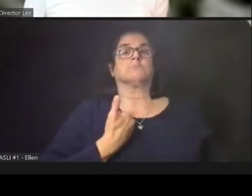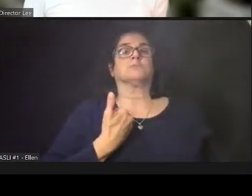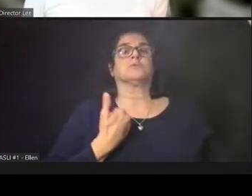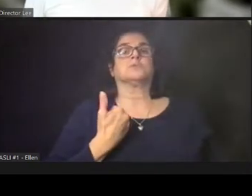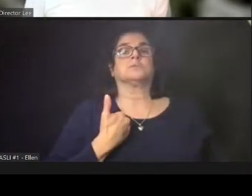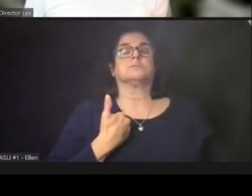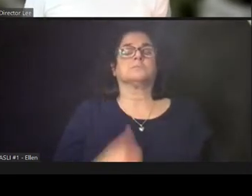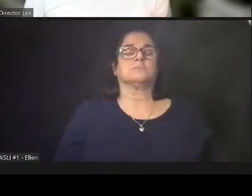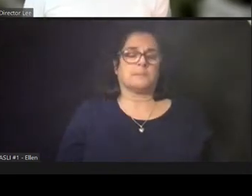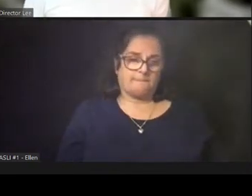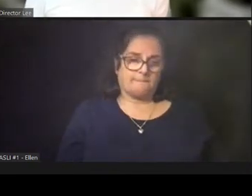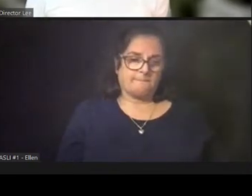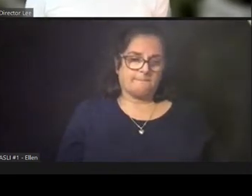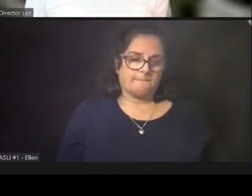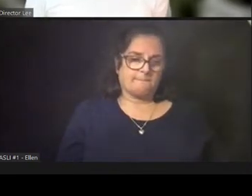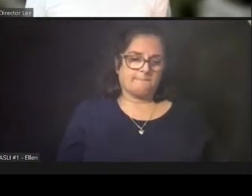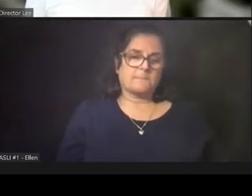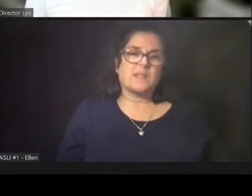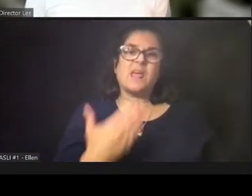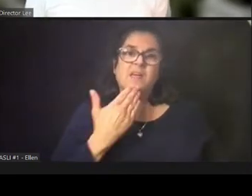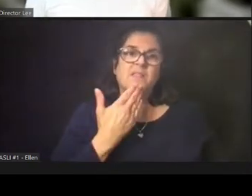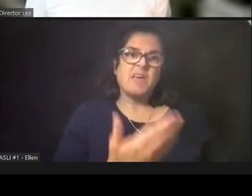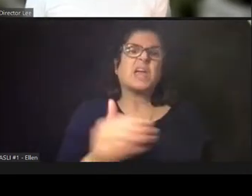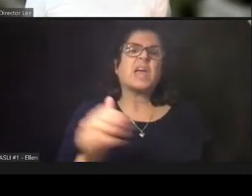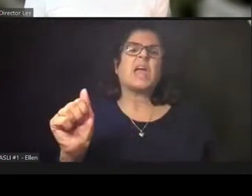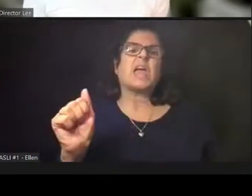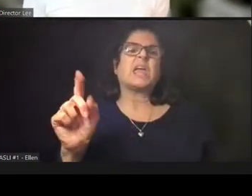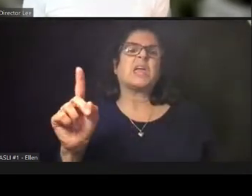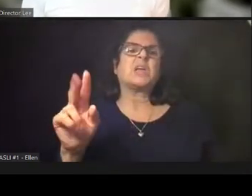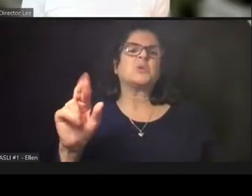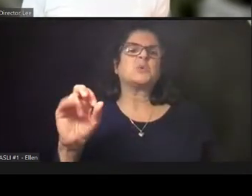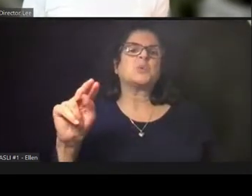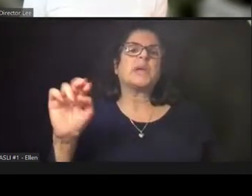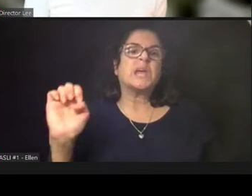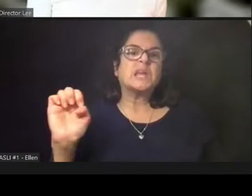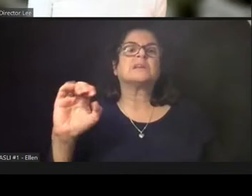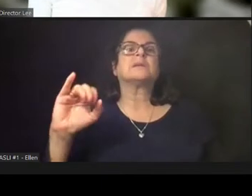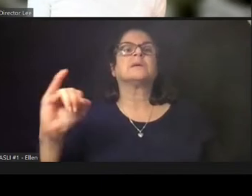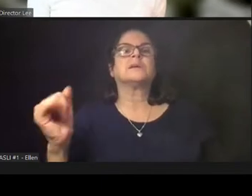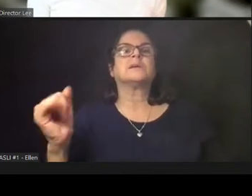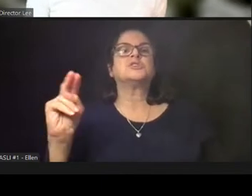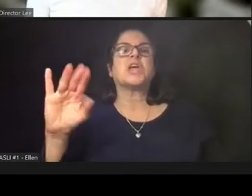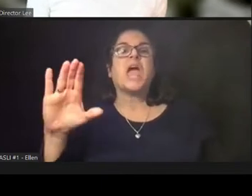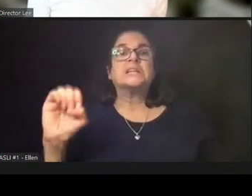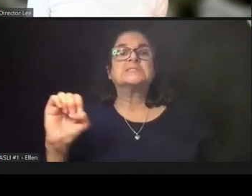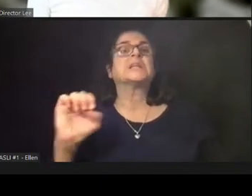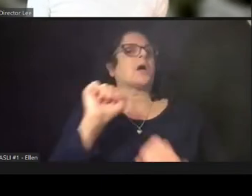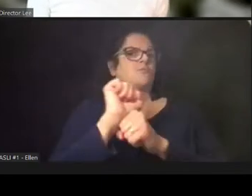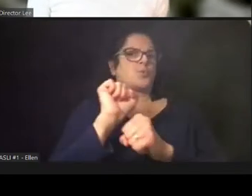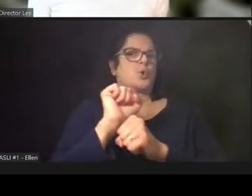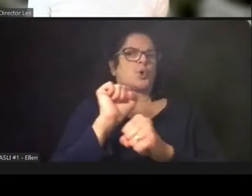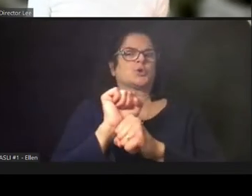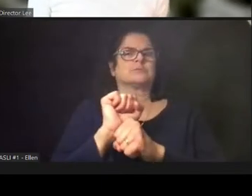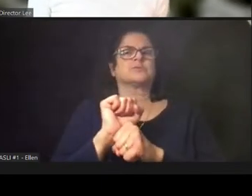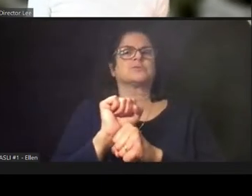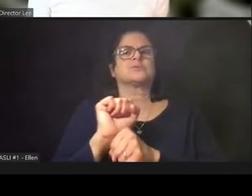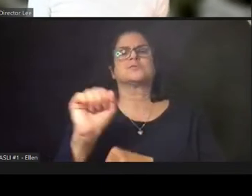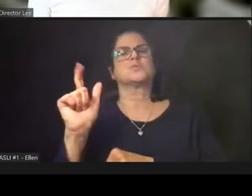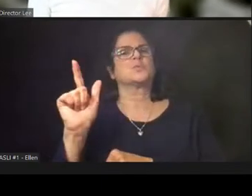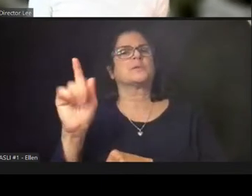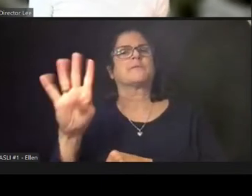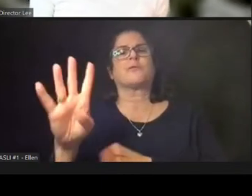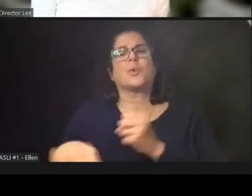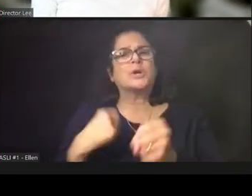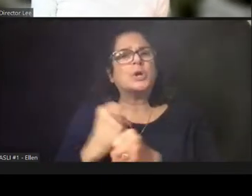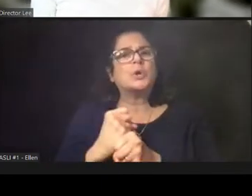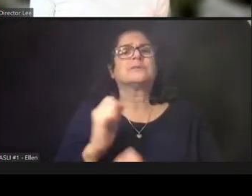want to thank Adrian and Janice, who I've worked with for 25 years, day in and day out. April, who